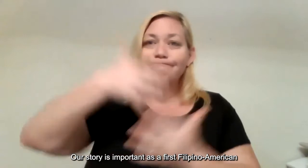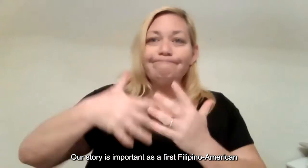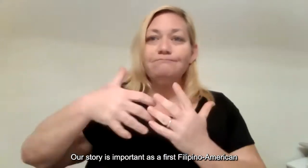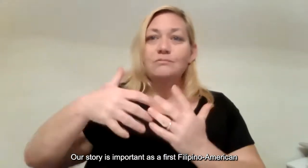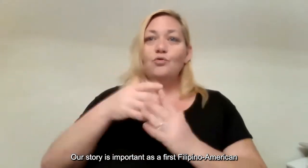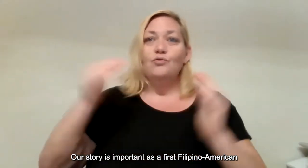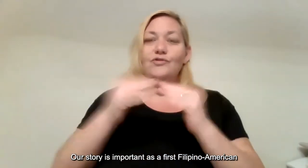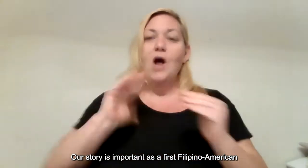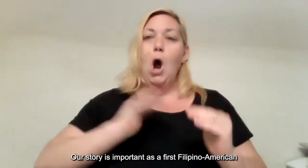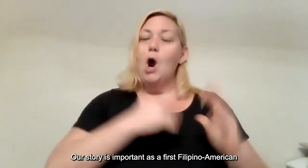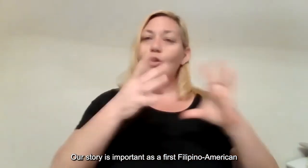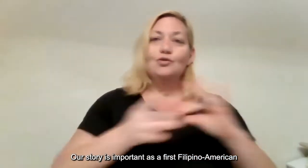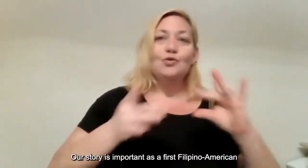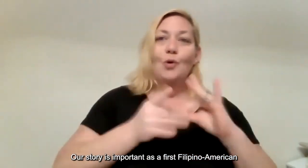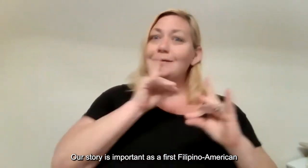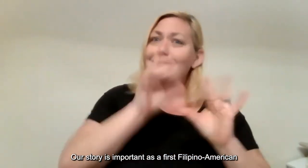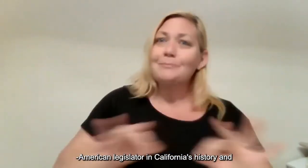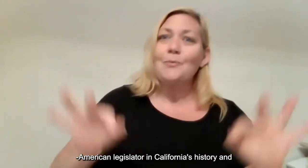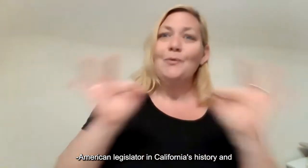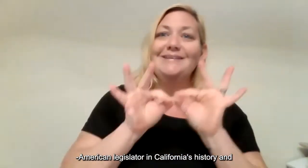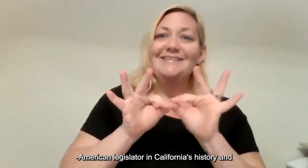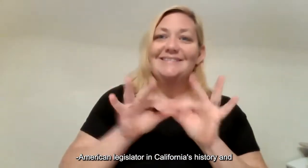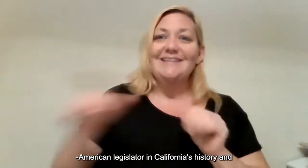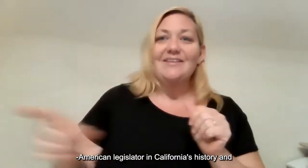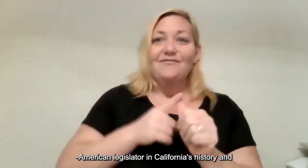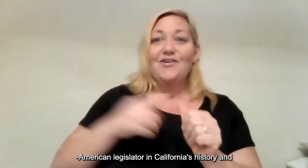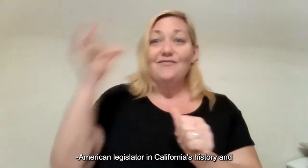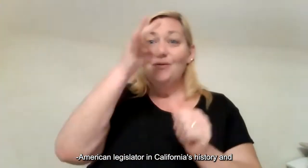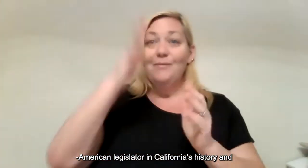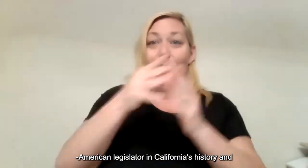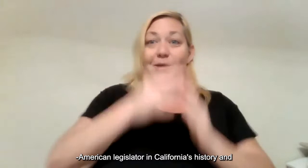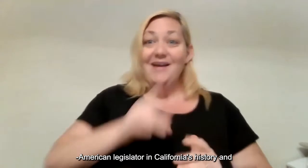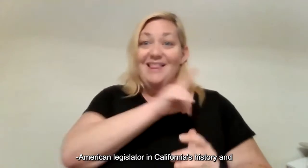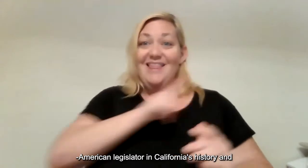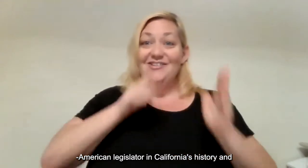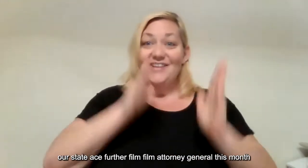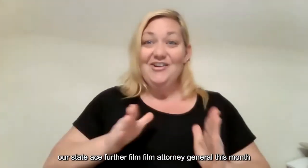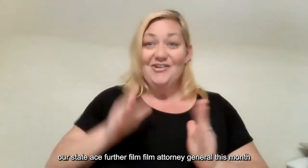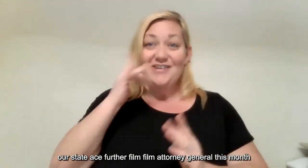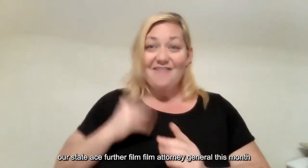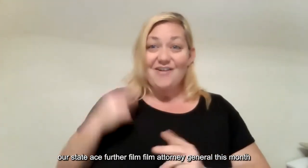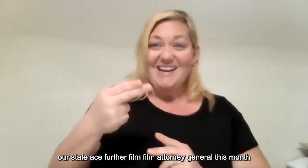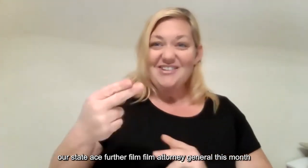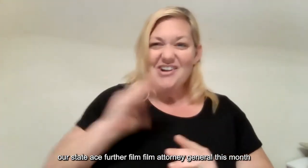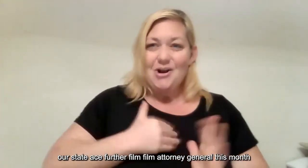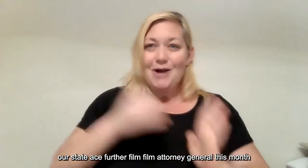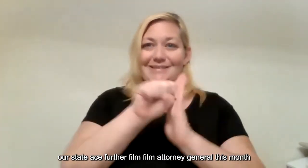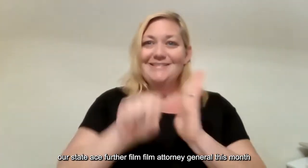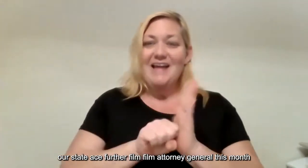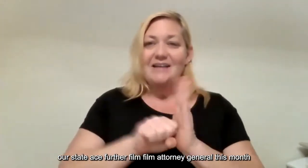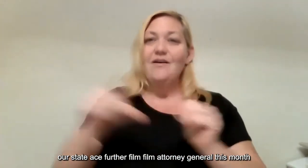Our story is important. As the first Filipino-American legislator in California's history and our state's